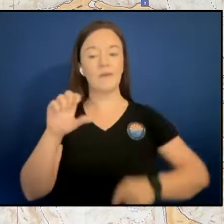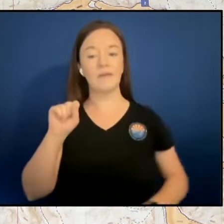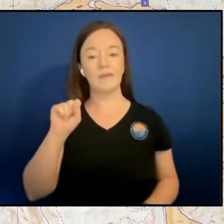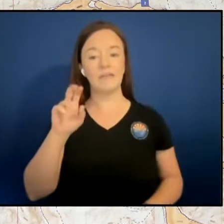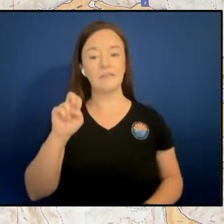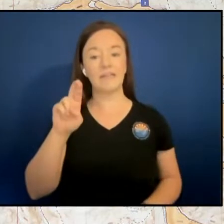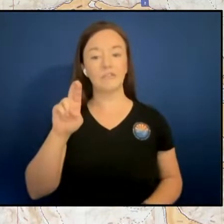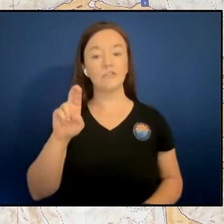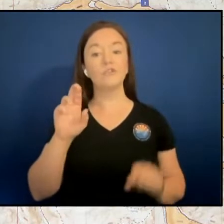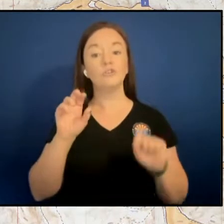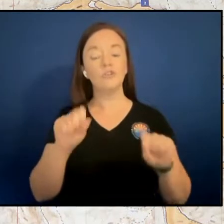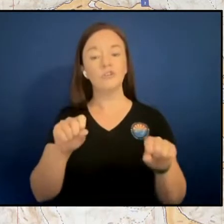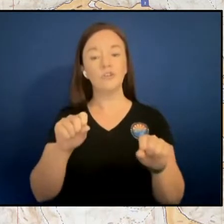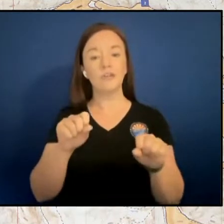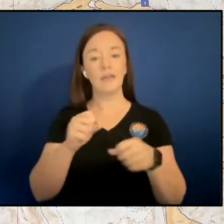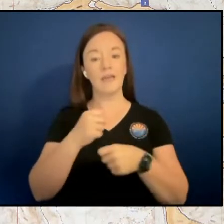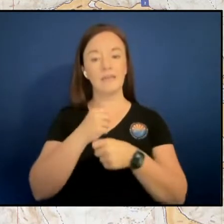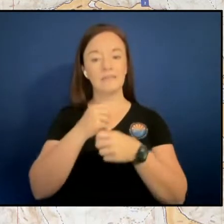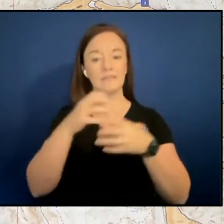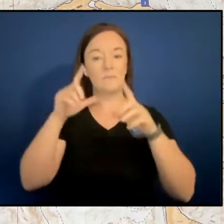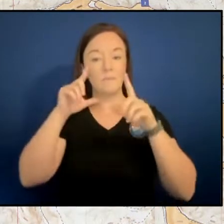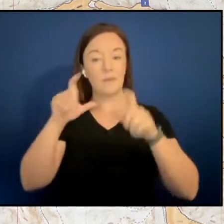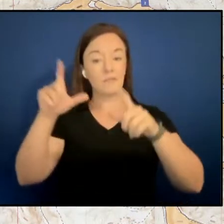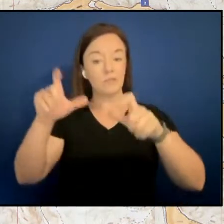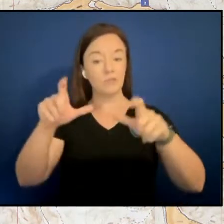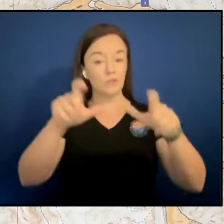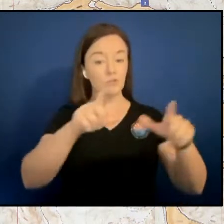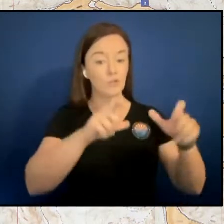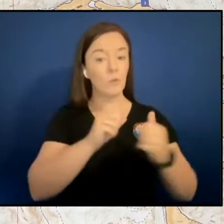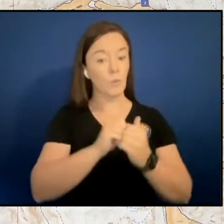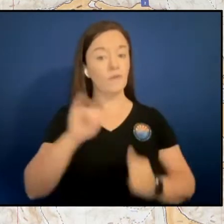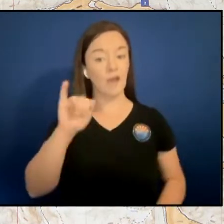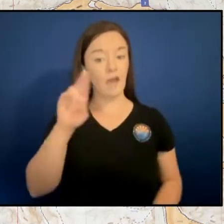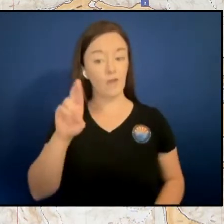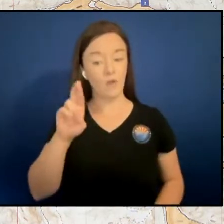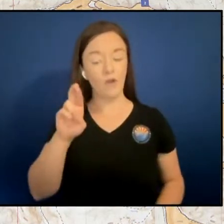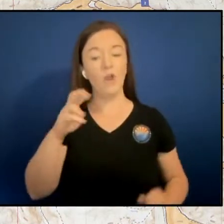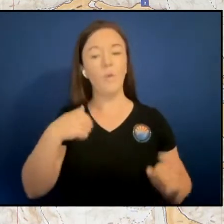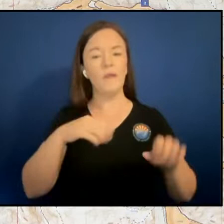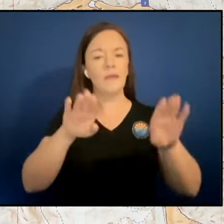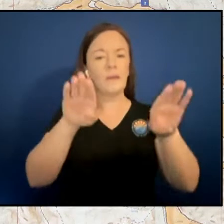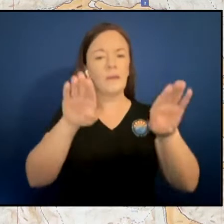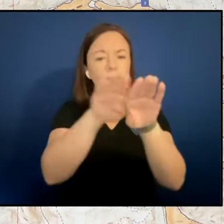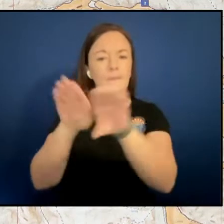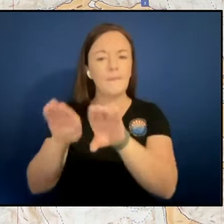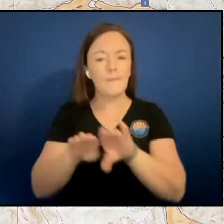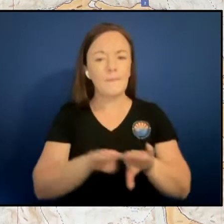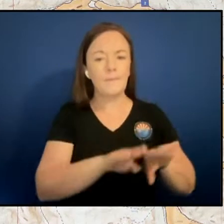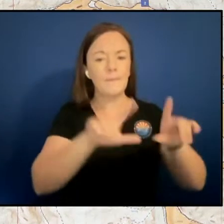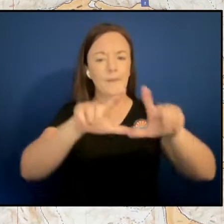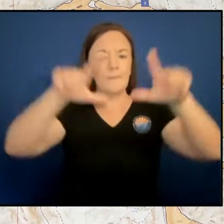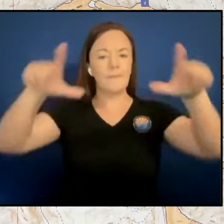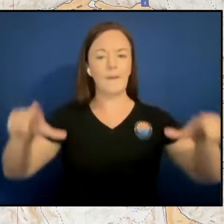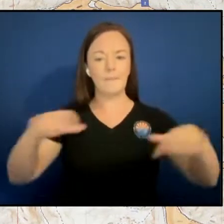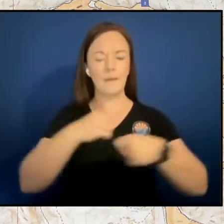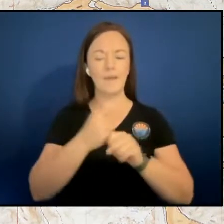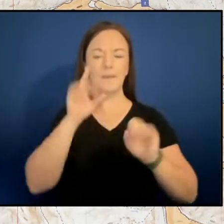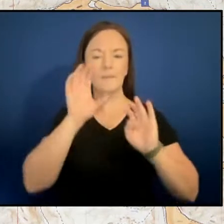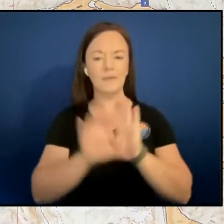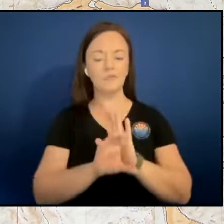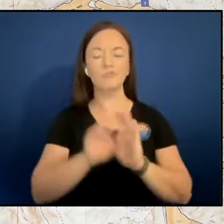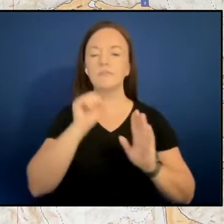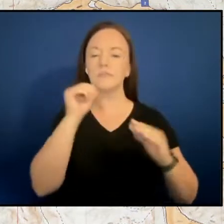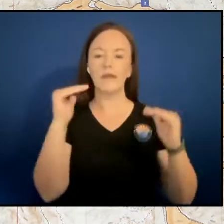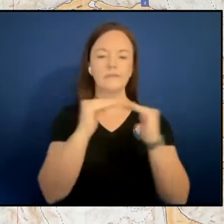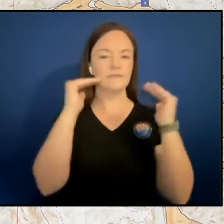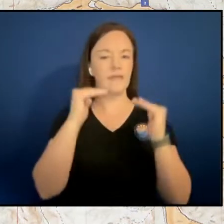and we could tile them together and make a perimeter. So it's not as accurate as the NIROPS,